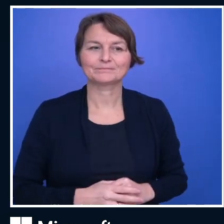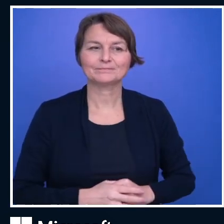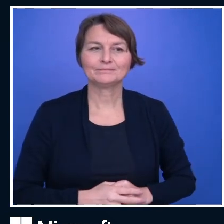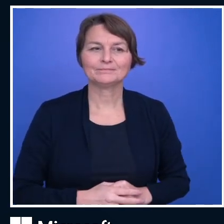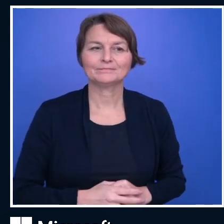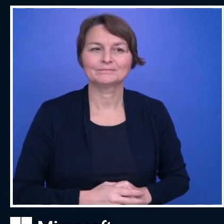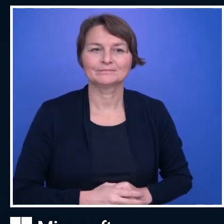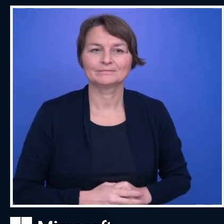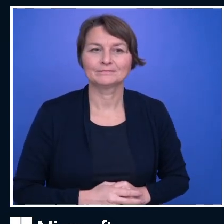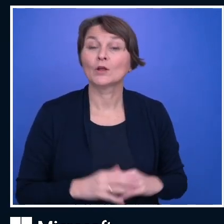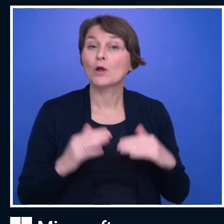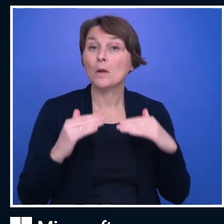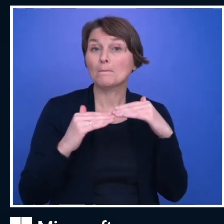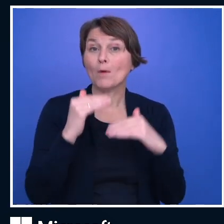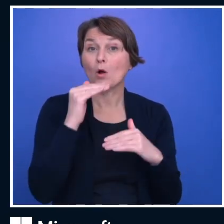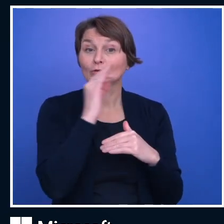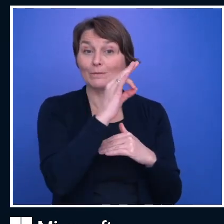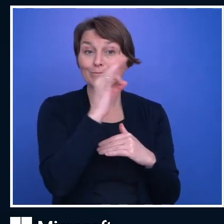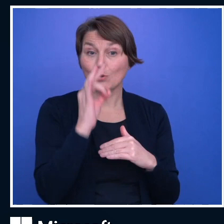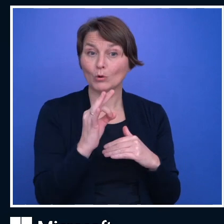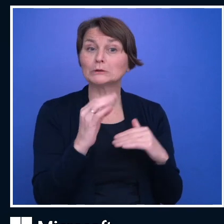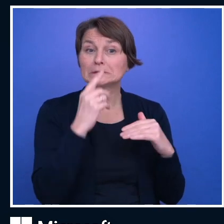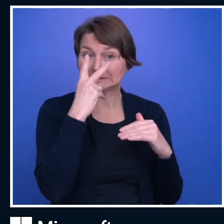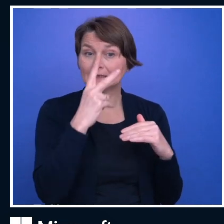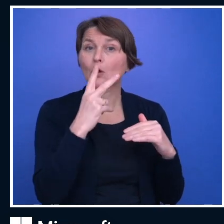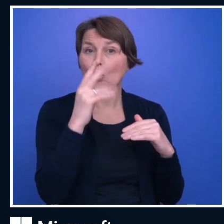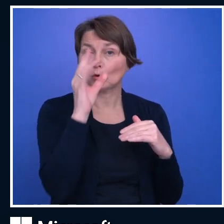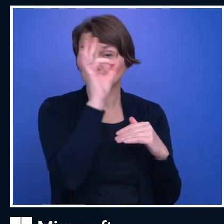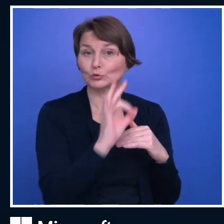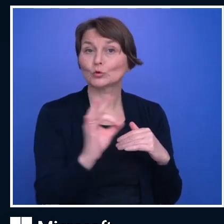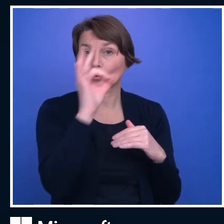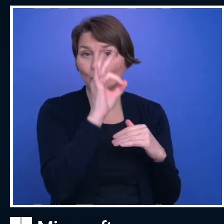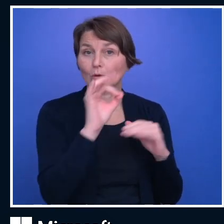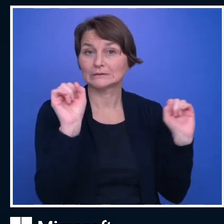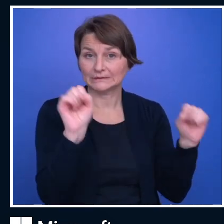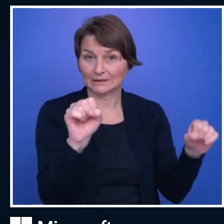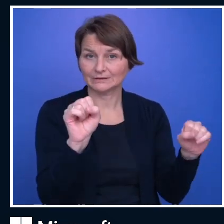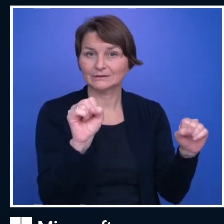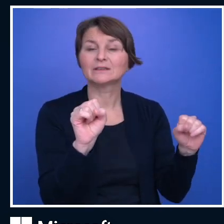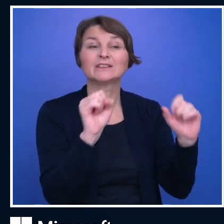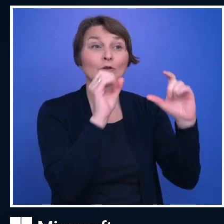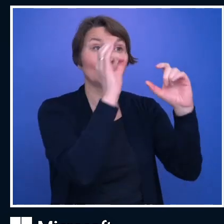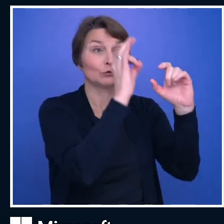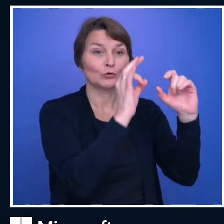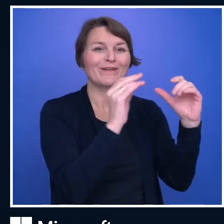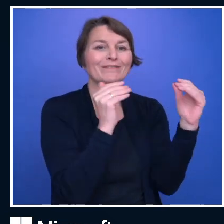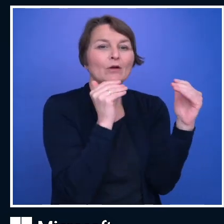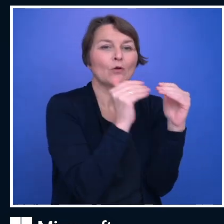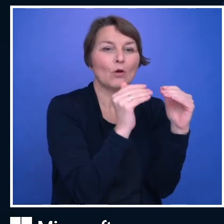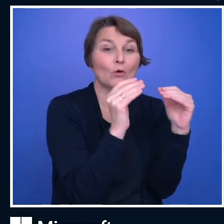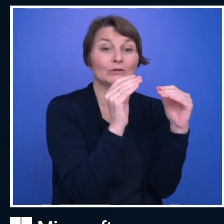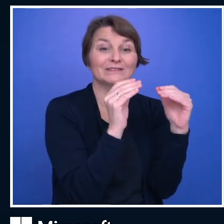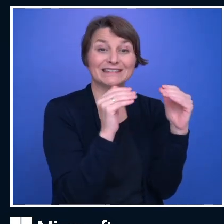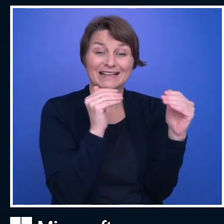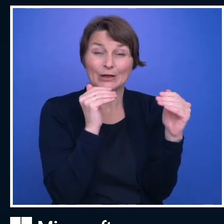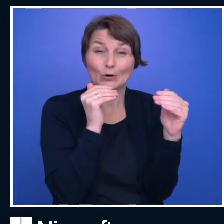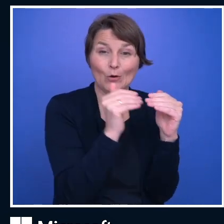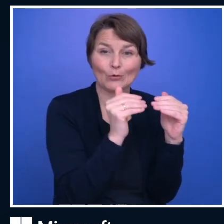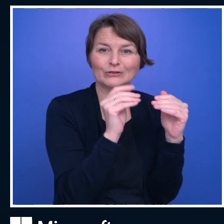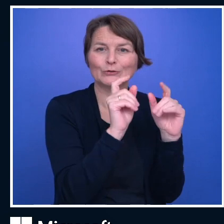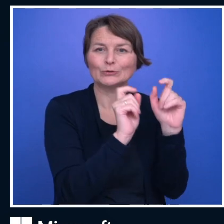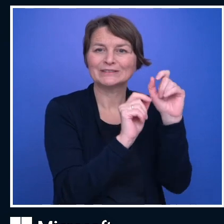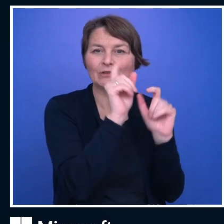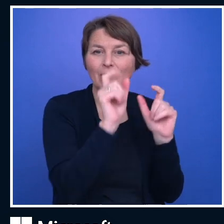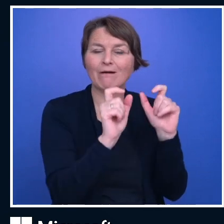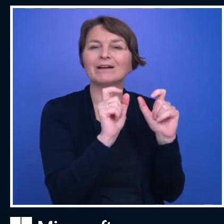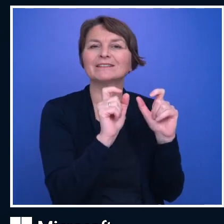points are circles. So you automatically categorize your star into circles. So the closer points to the star belong to the circle category, and